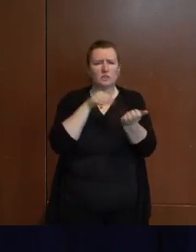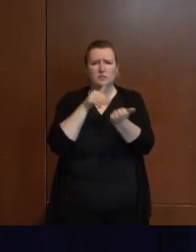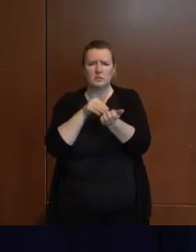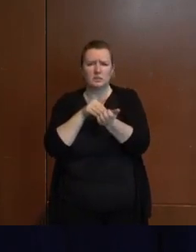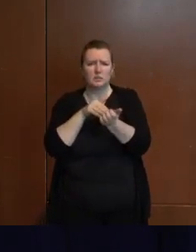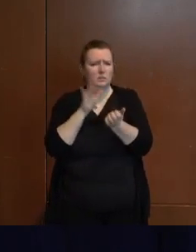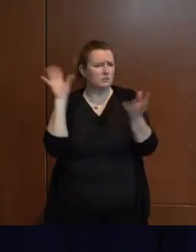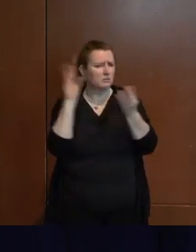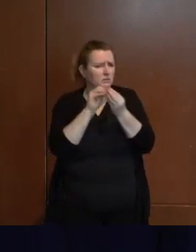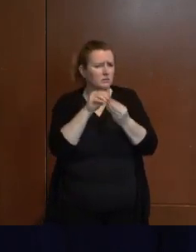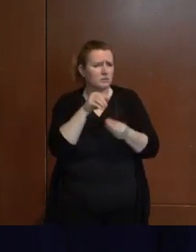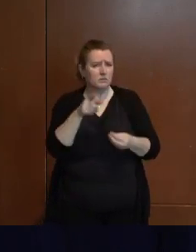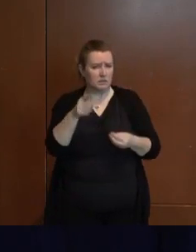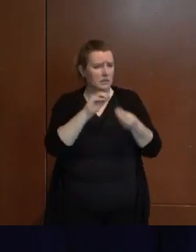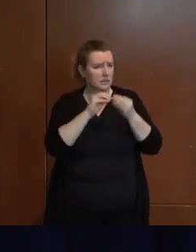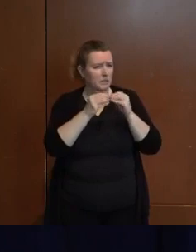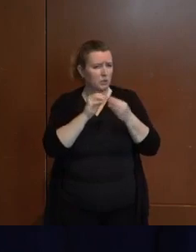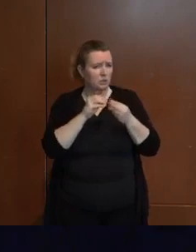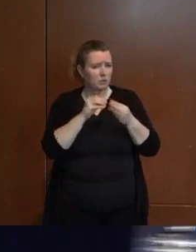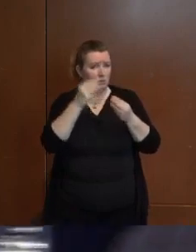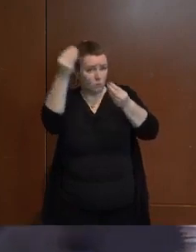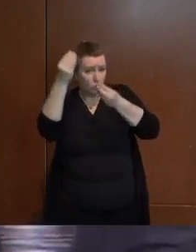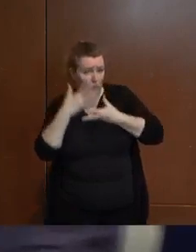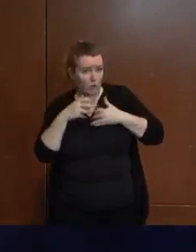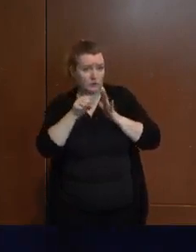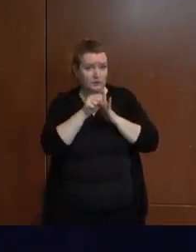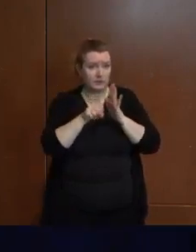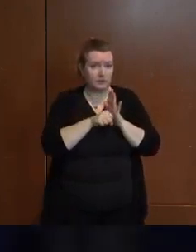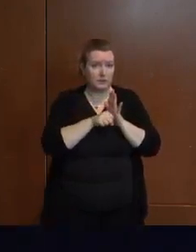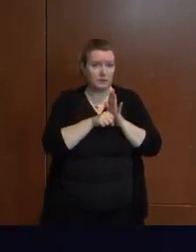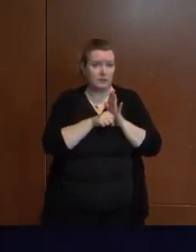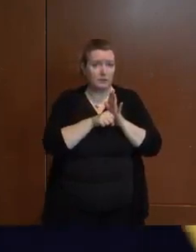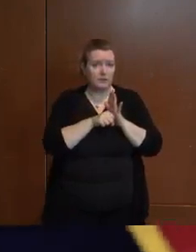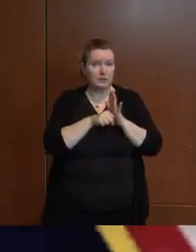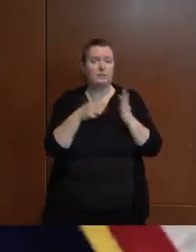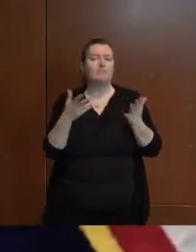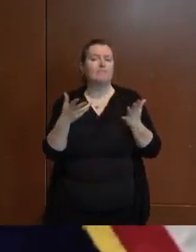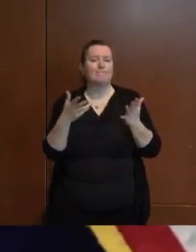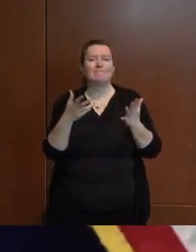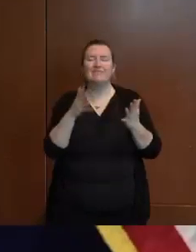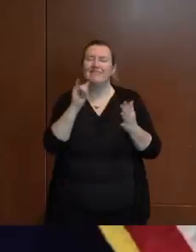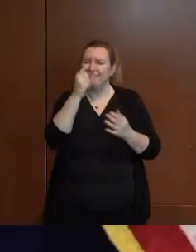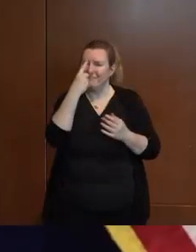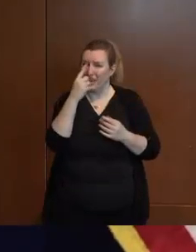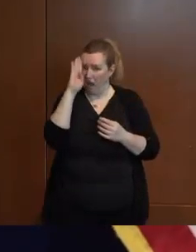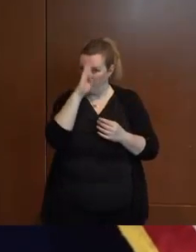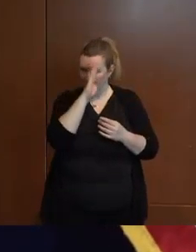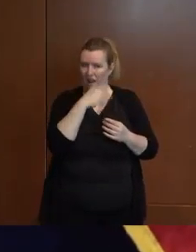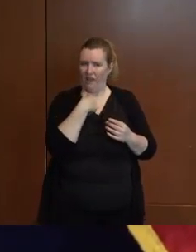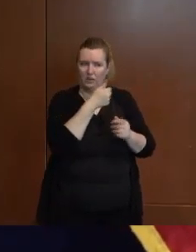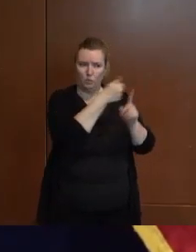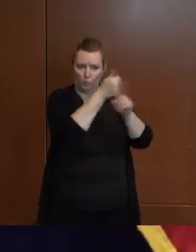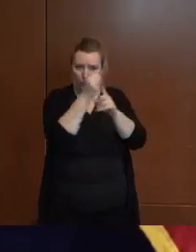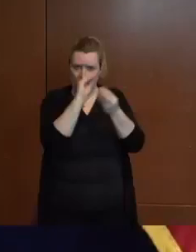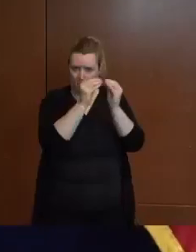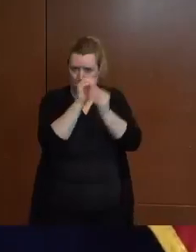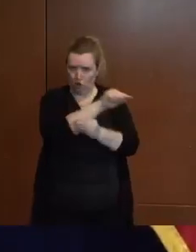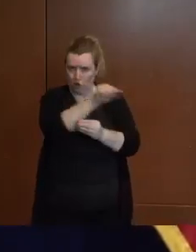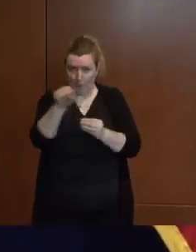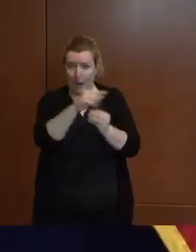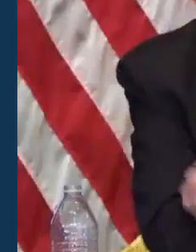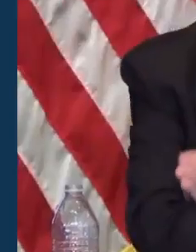hospital. John, may I use this as an opportunity, though, to go back? Can we pull up the two graphs, the two curve graphs, just for a